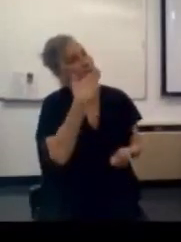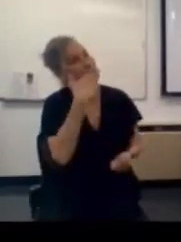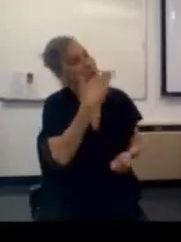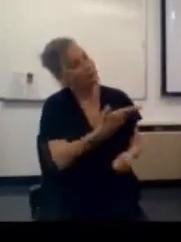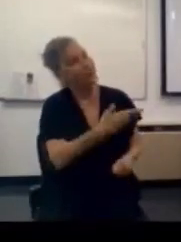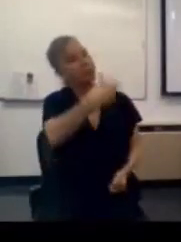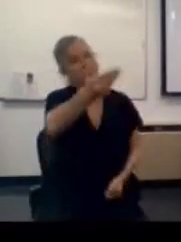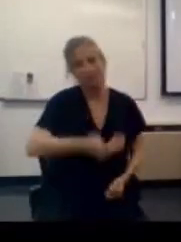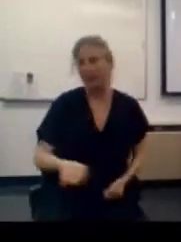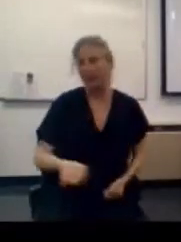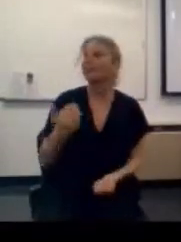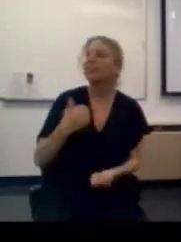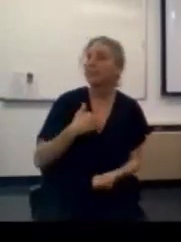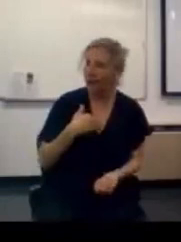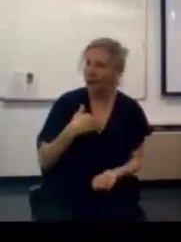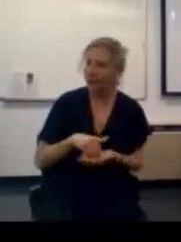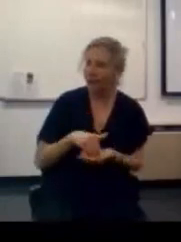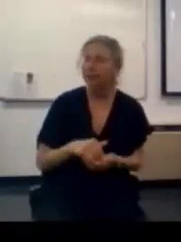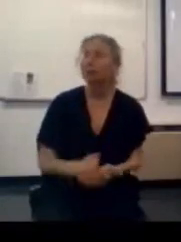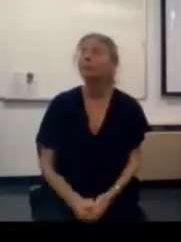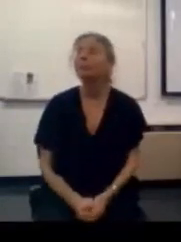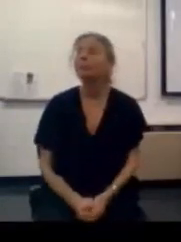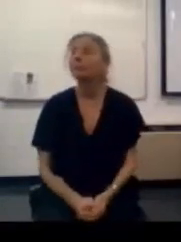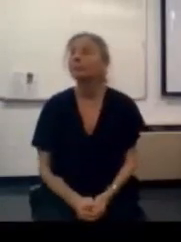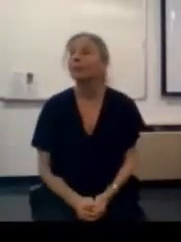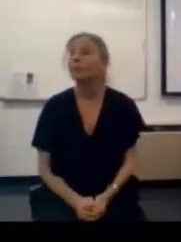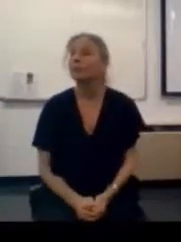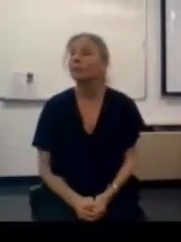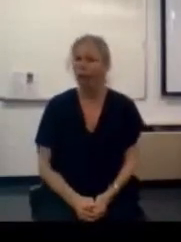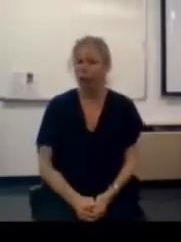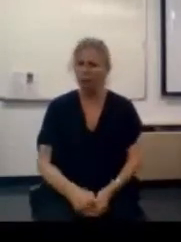great to see you, and so great, thank you so much for having us again.